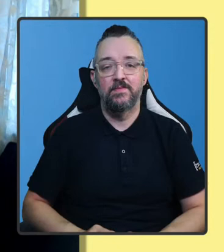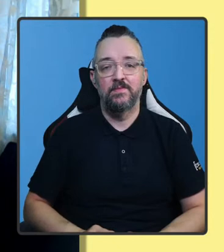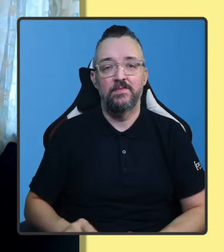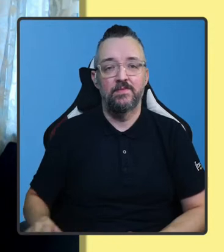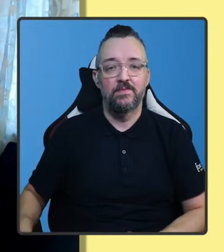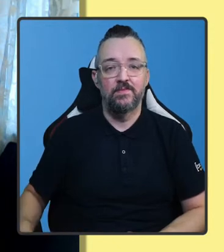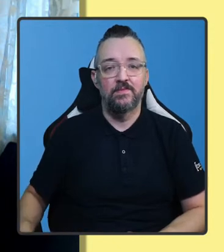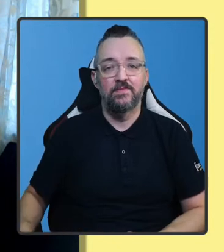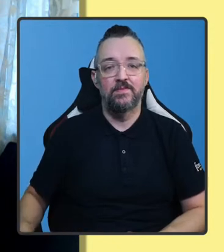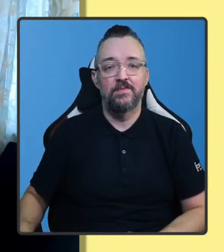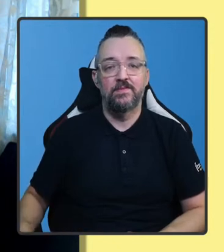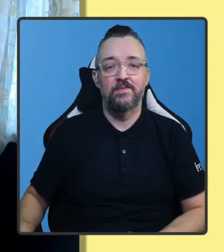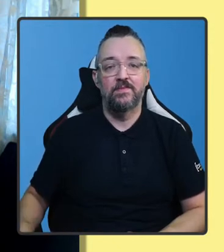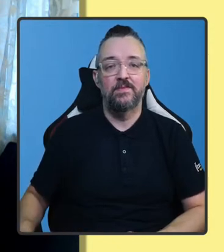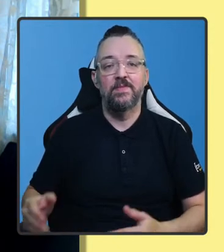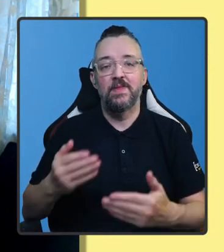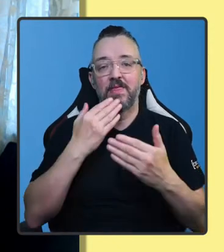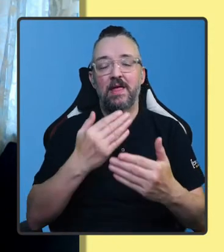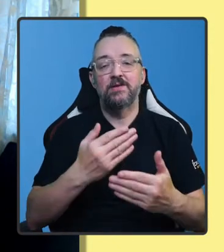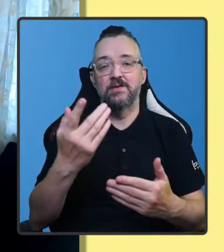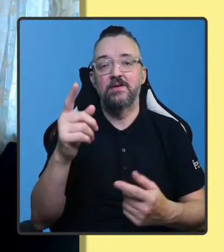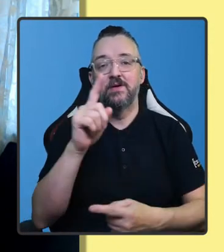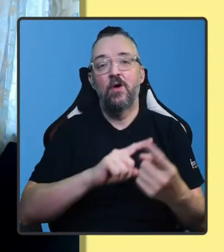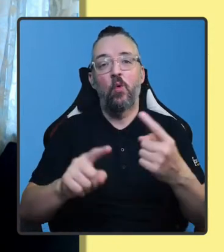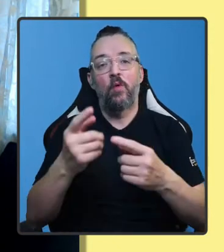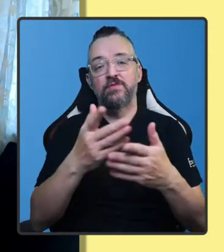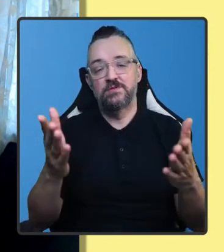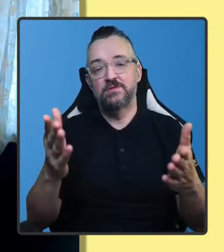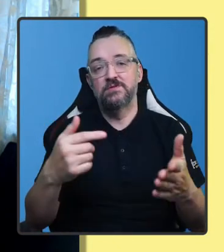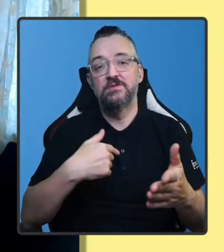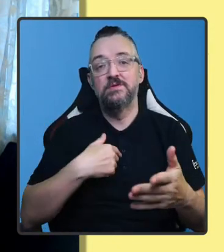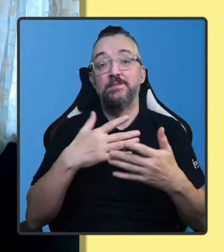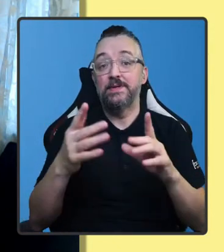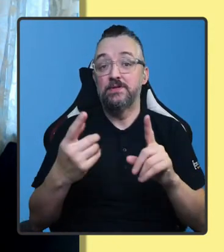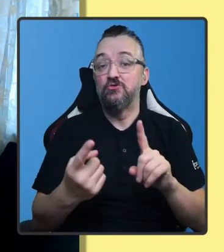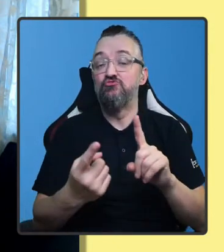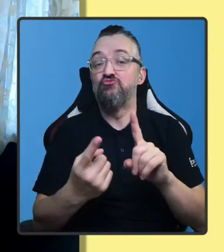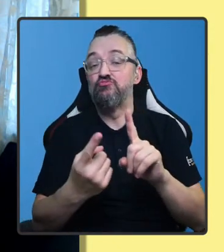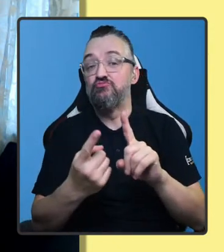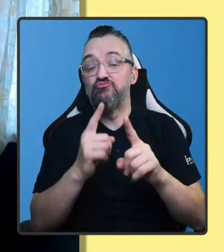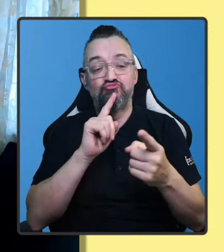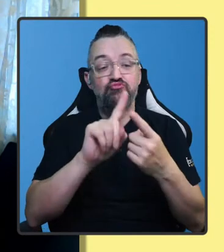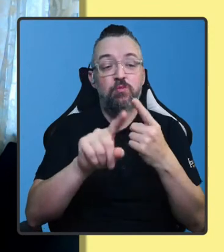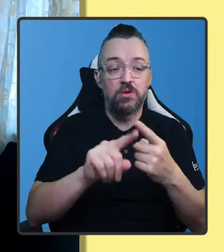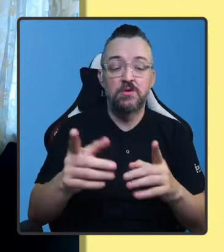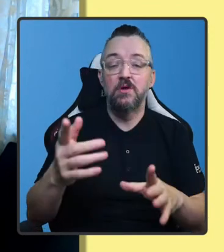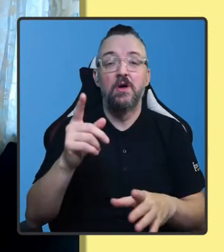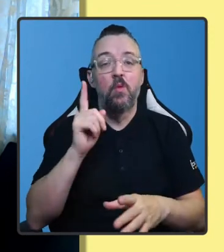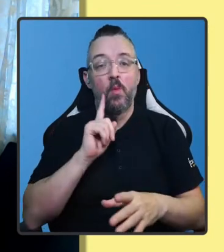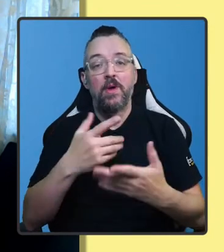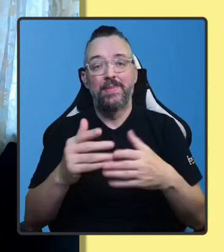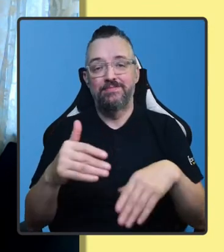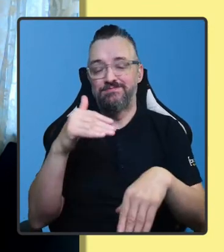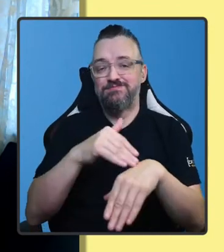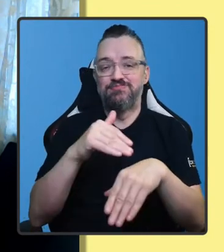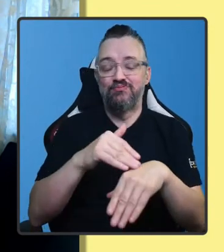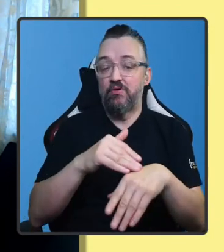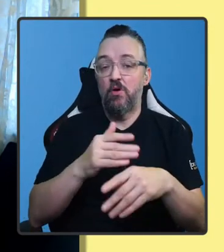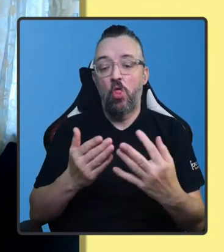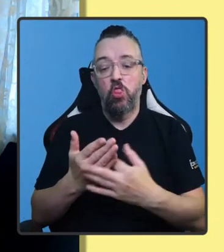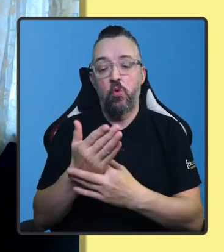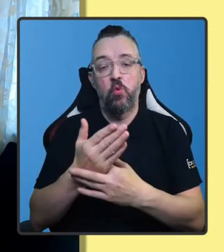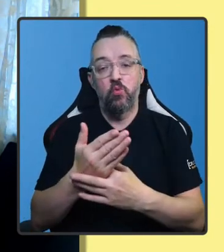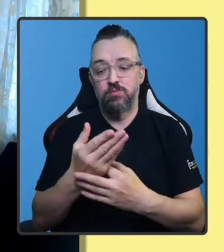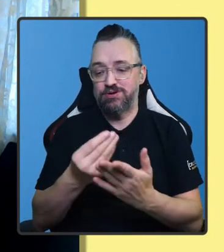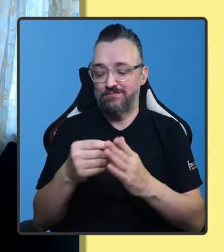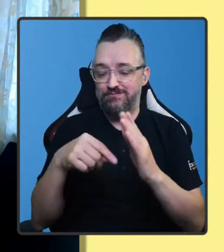Thank you. Conference, it has been widely reported that women have been hit harder economically during the COVID-19 pandemic. We took